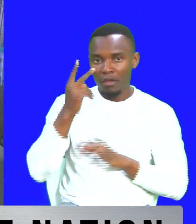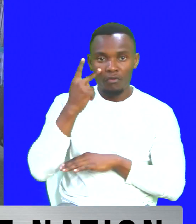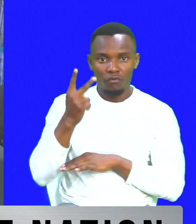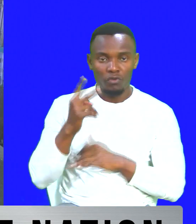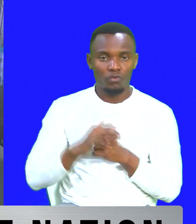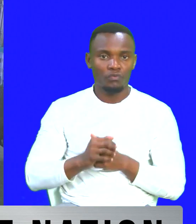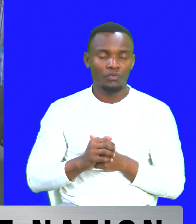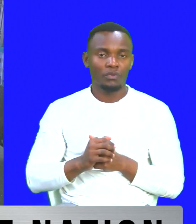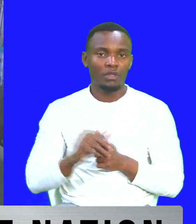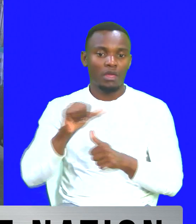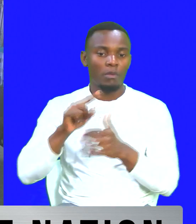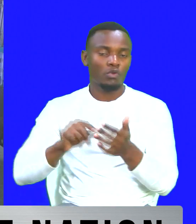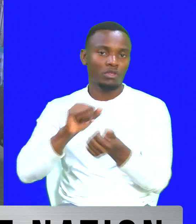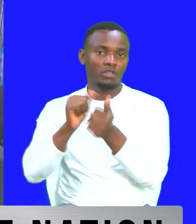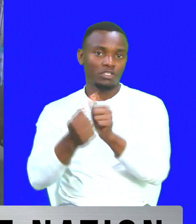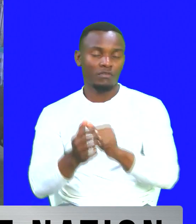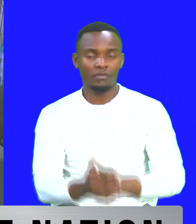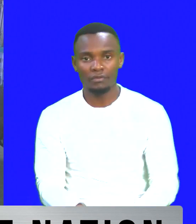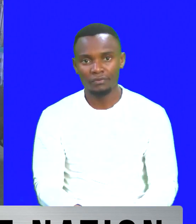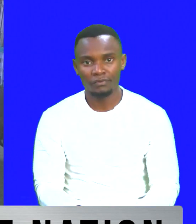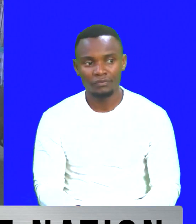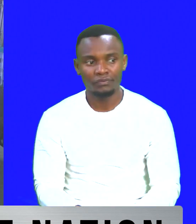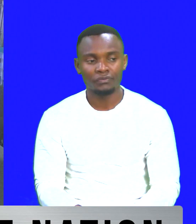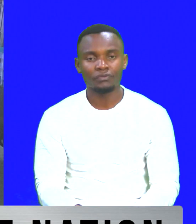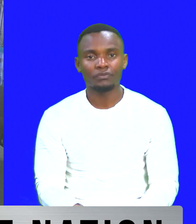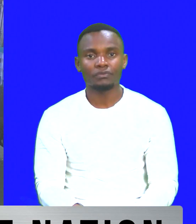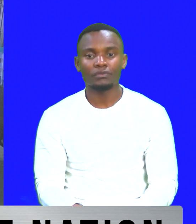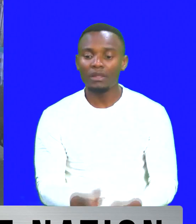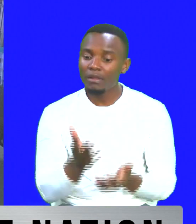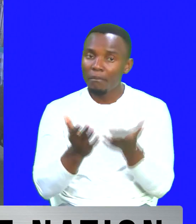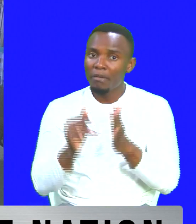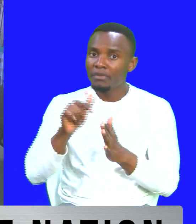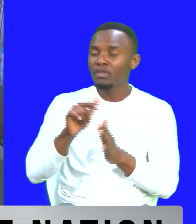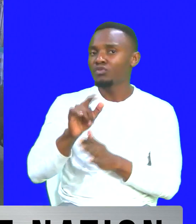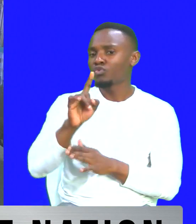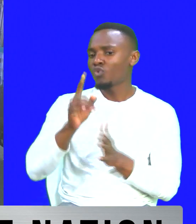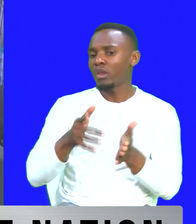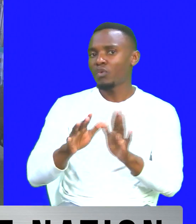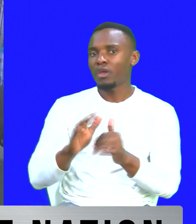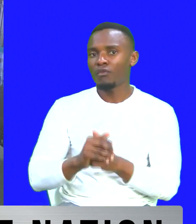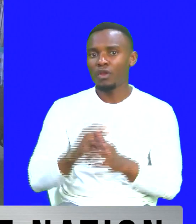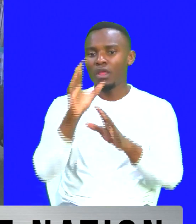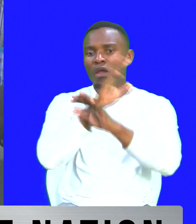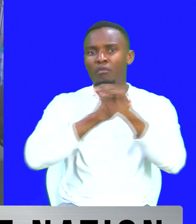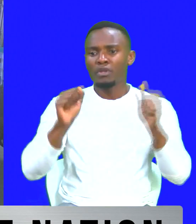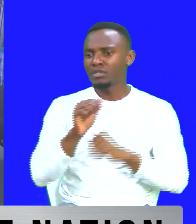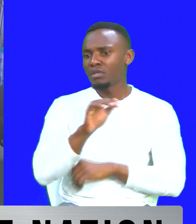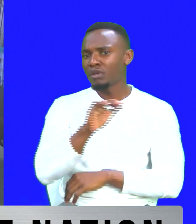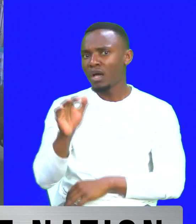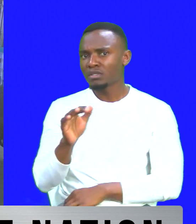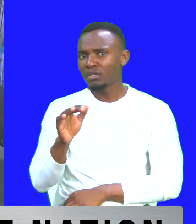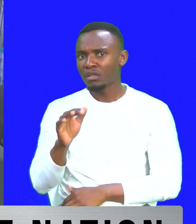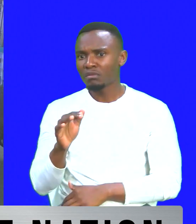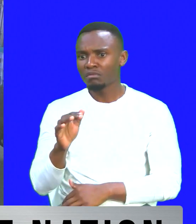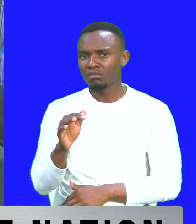and this reshuffle. Probably this was one way of the president calling his troops to order. There was a bit of push